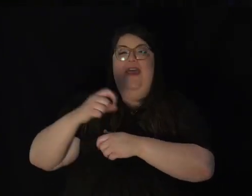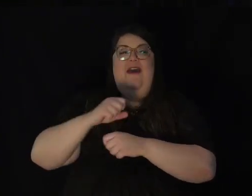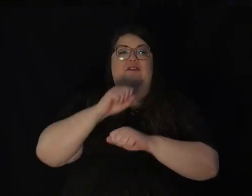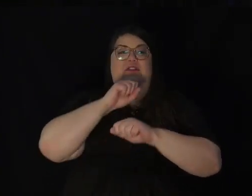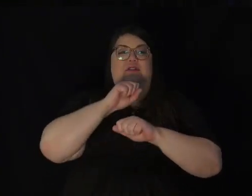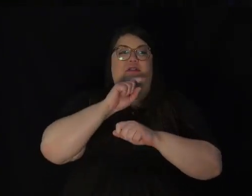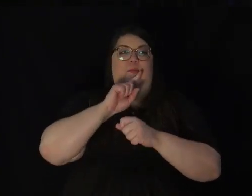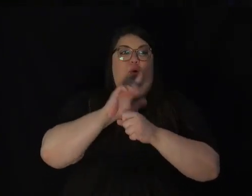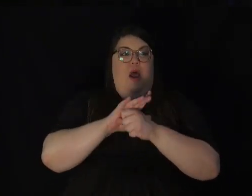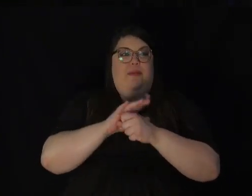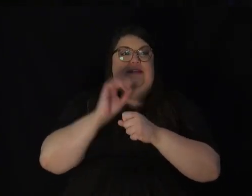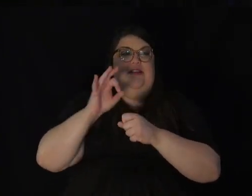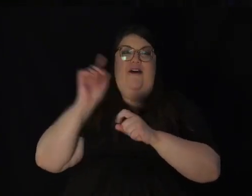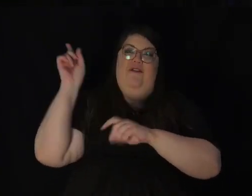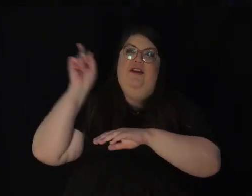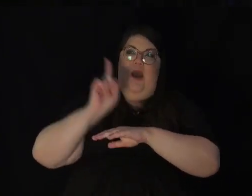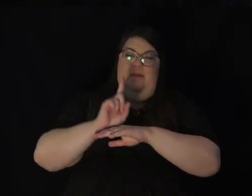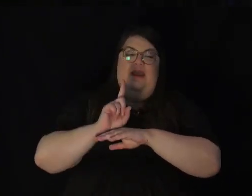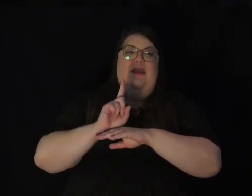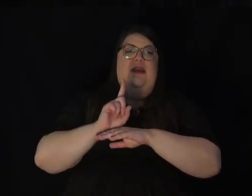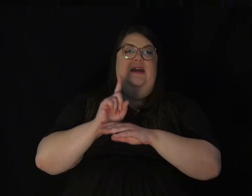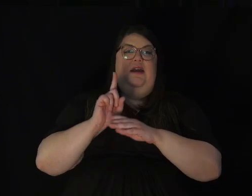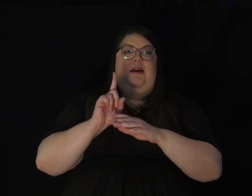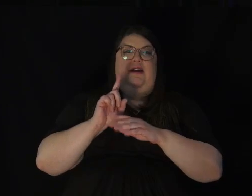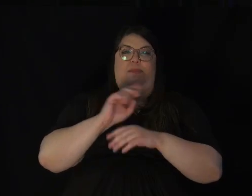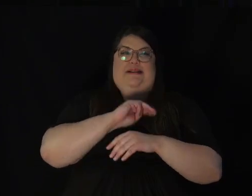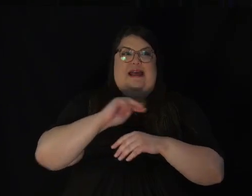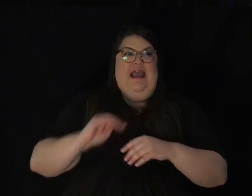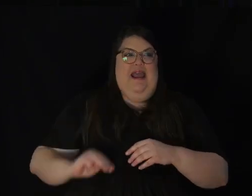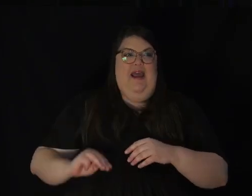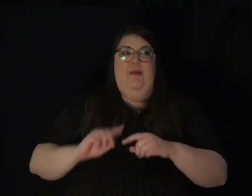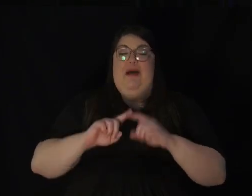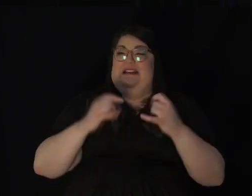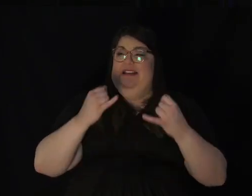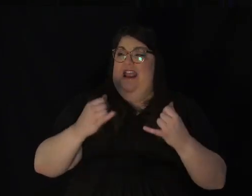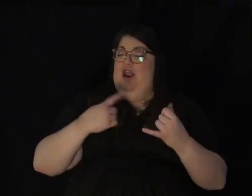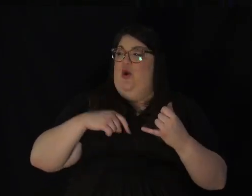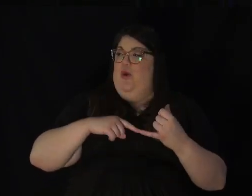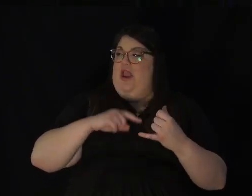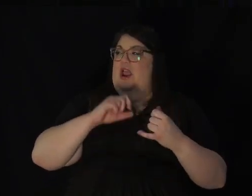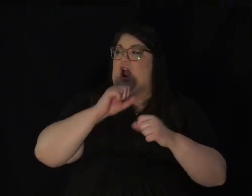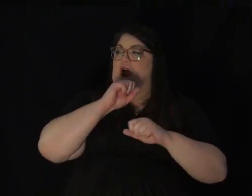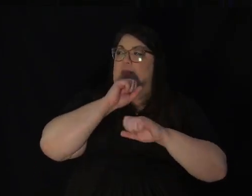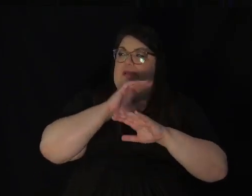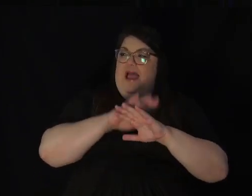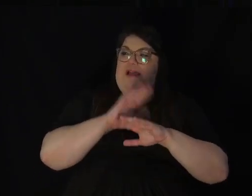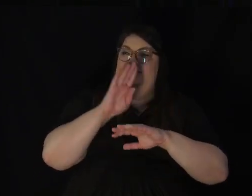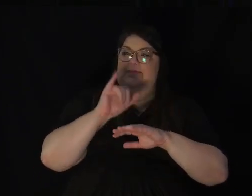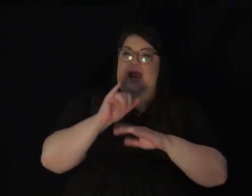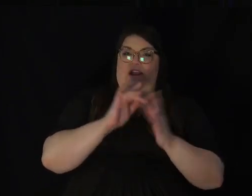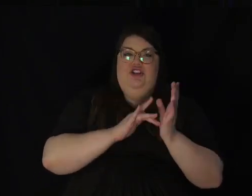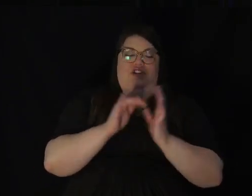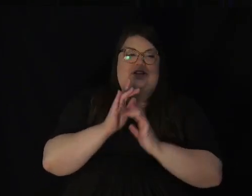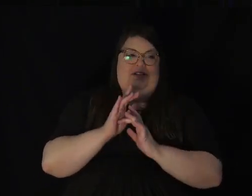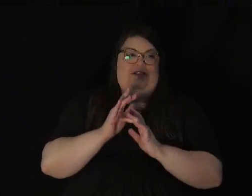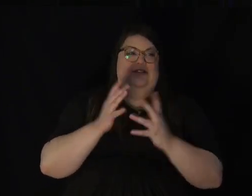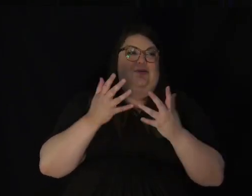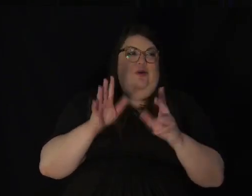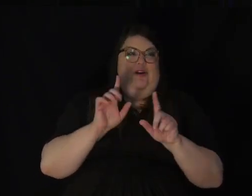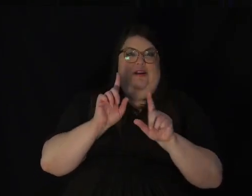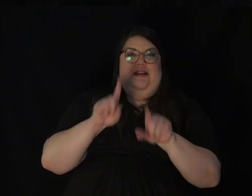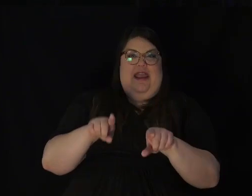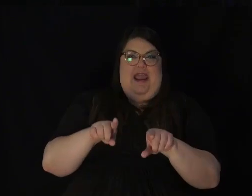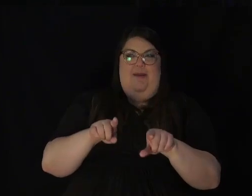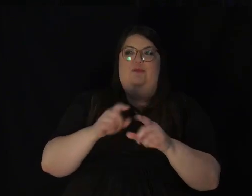Messiah. Today, we are blessed by Jesus, who came to save, and we